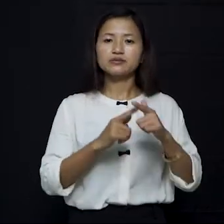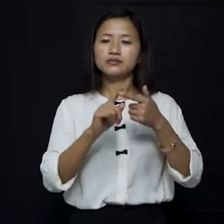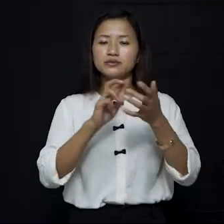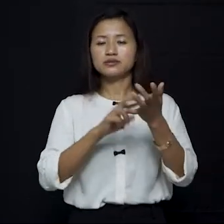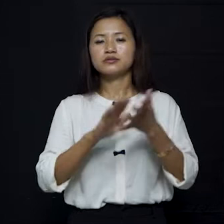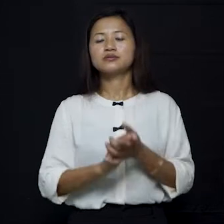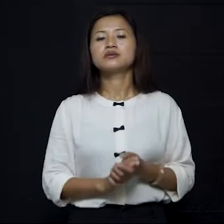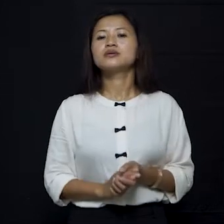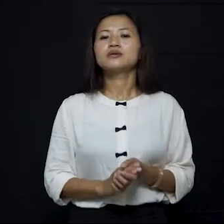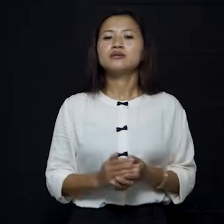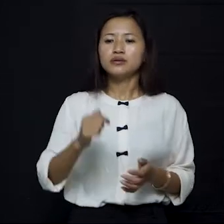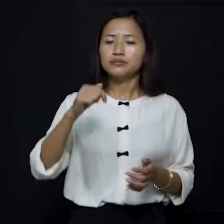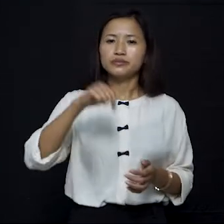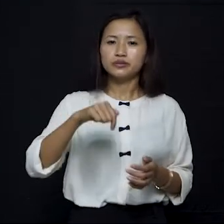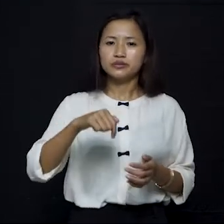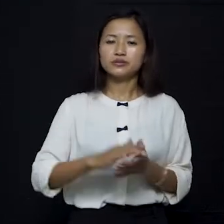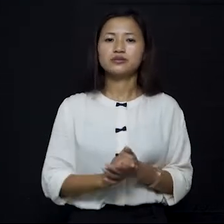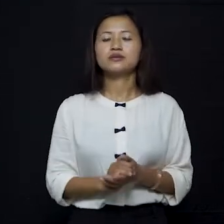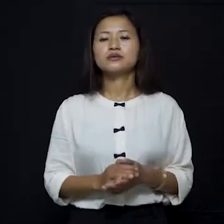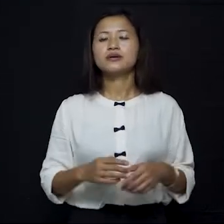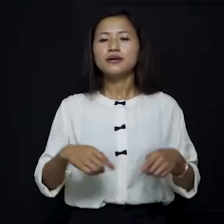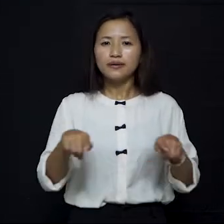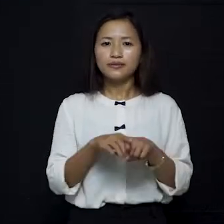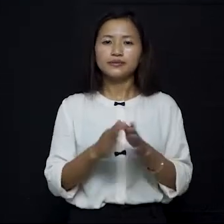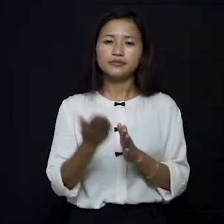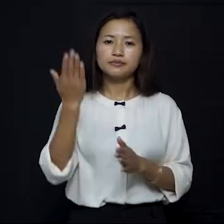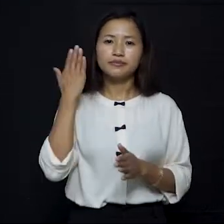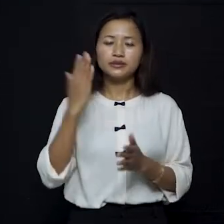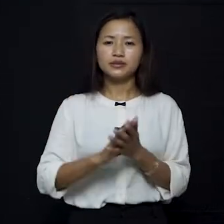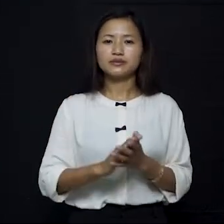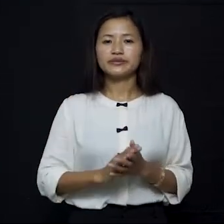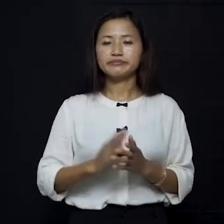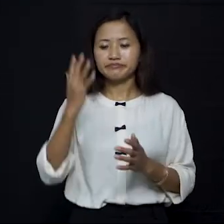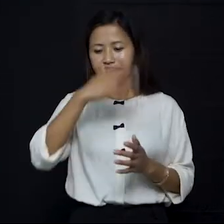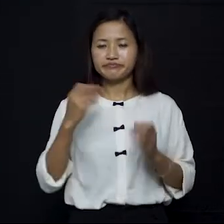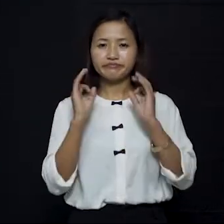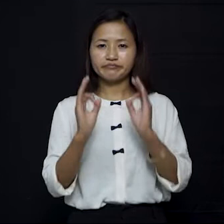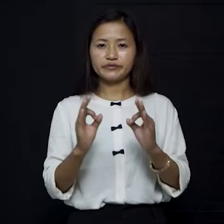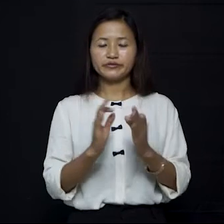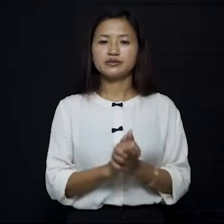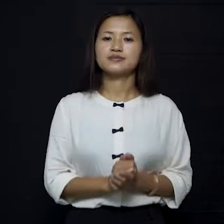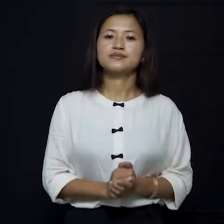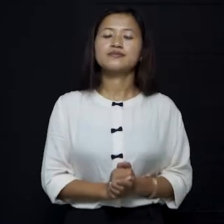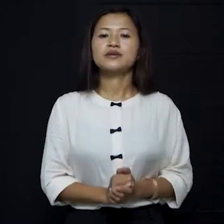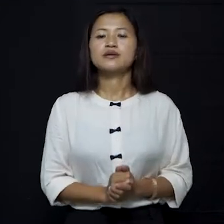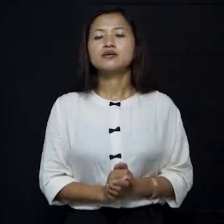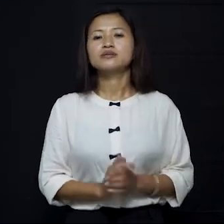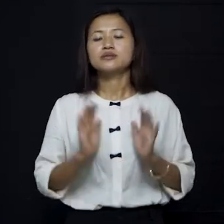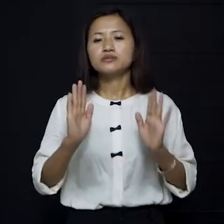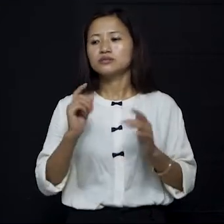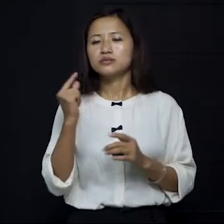get confused with your present and the past perfect, because in present I clearly told you, you can use only has and